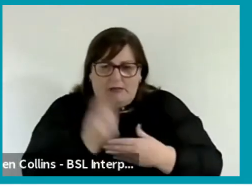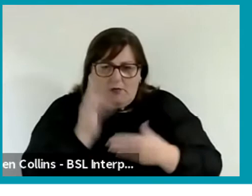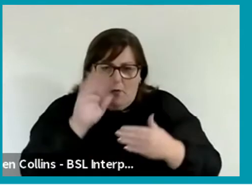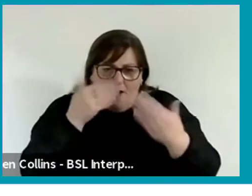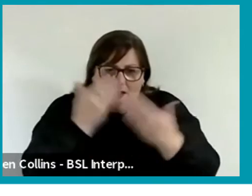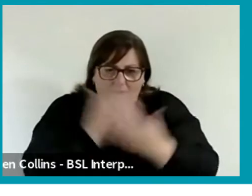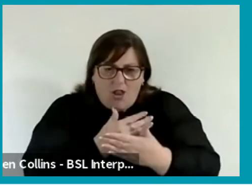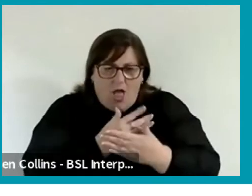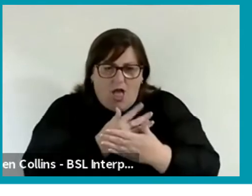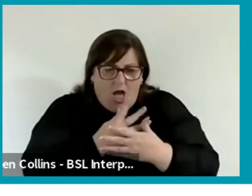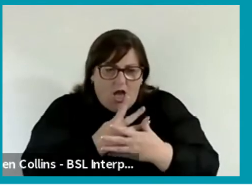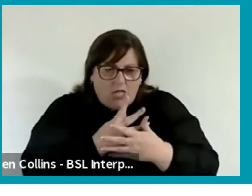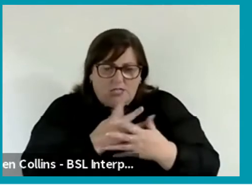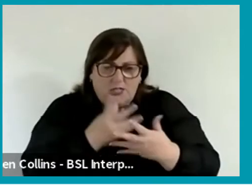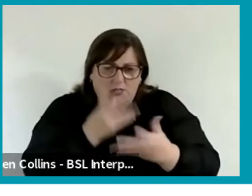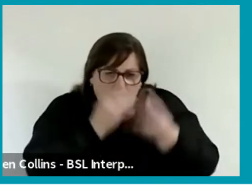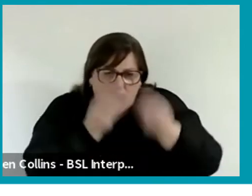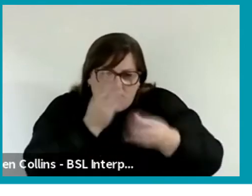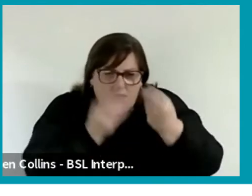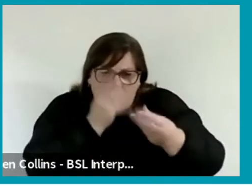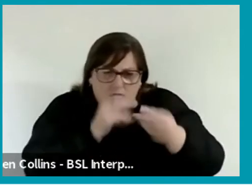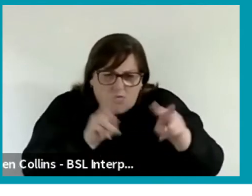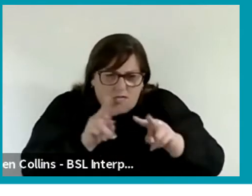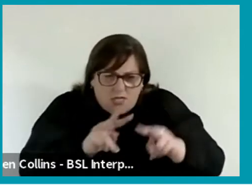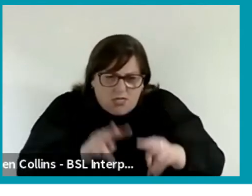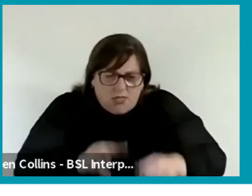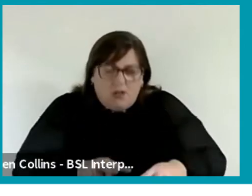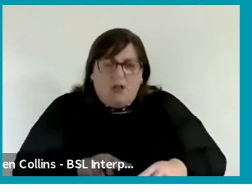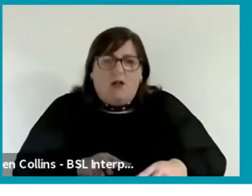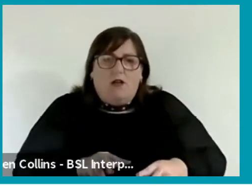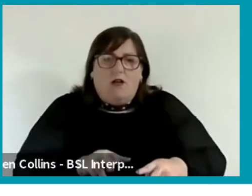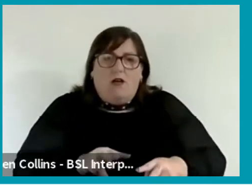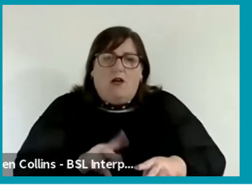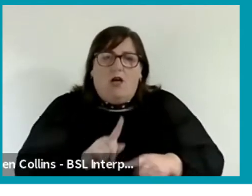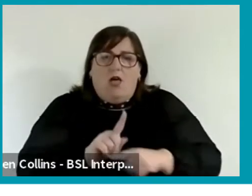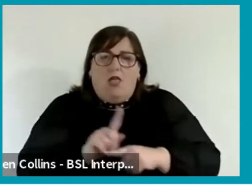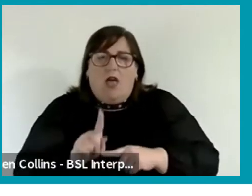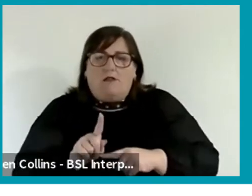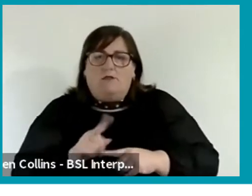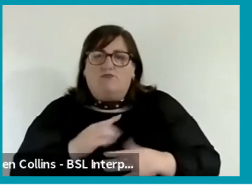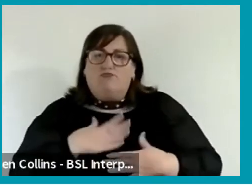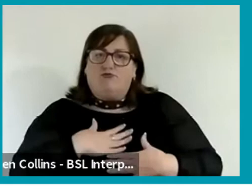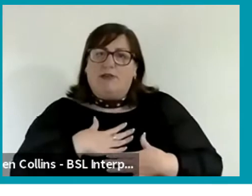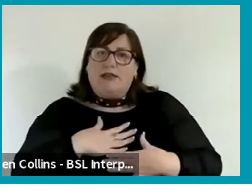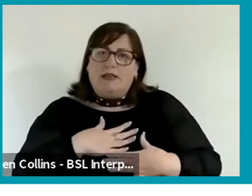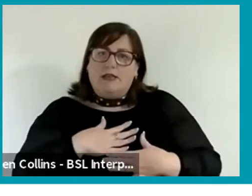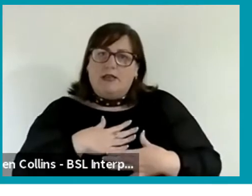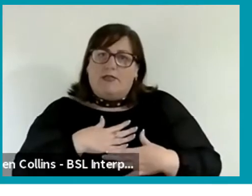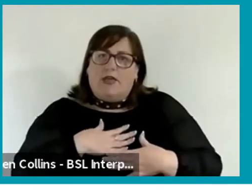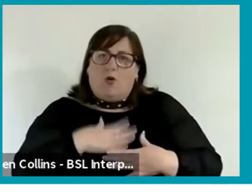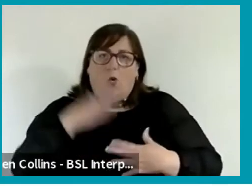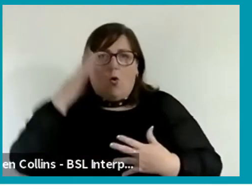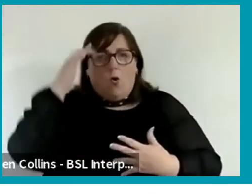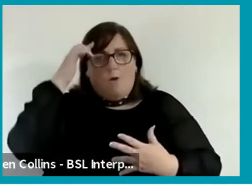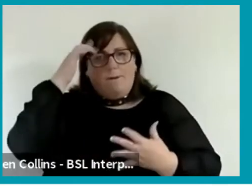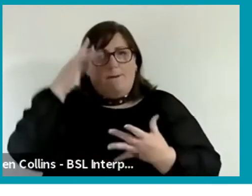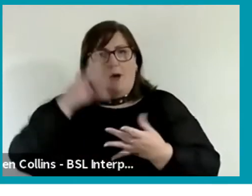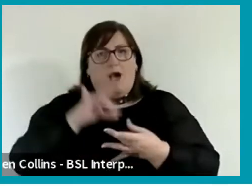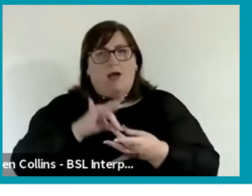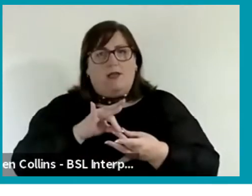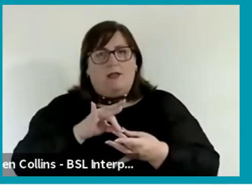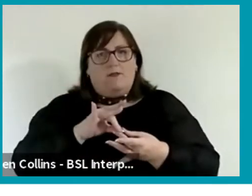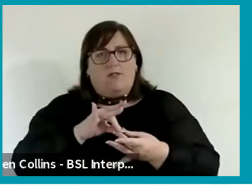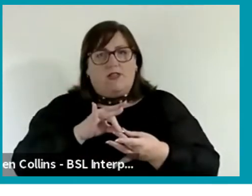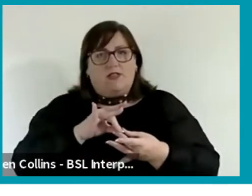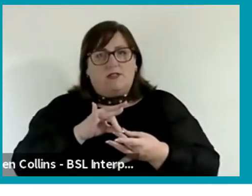to the mindfulness, to meditate or do some breathing exercises, to focus them. 8:40 is our first group call. And then we